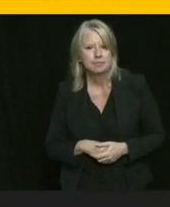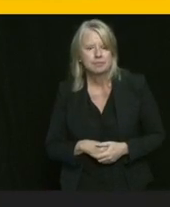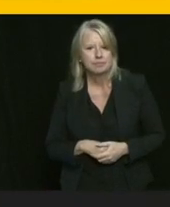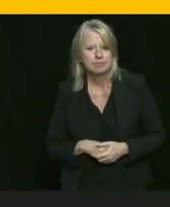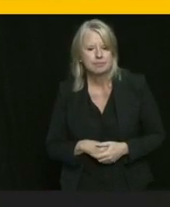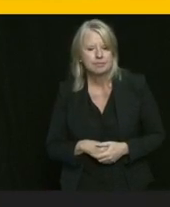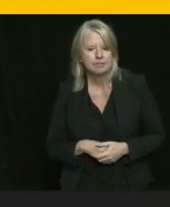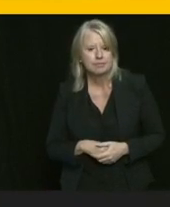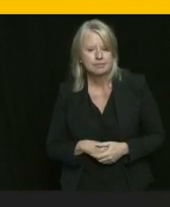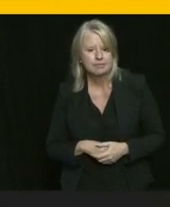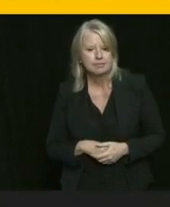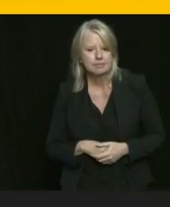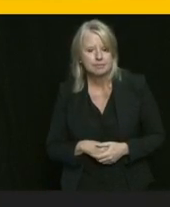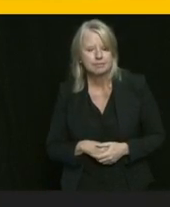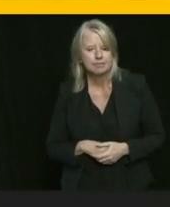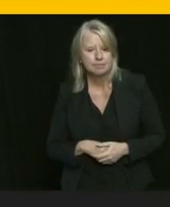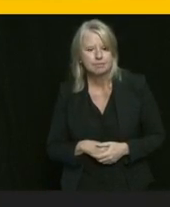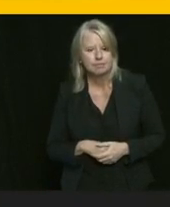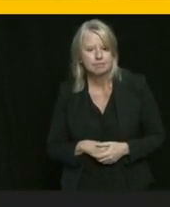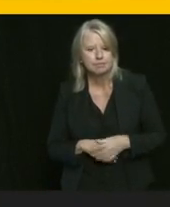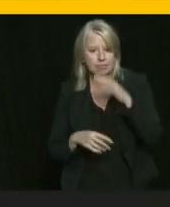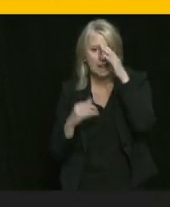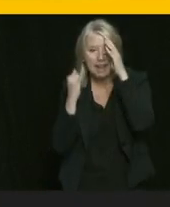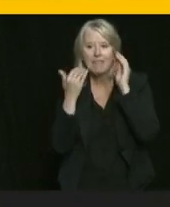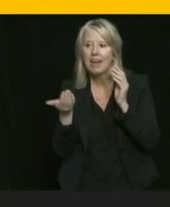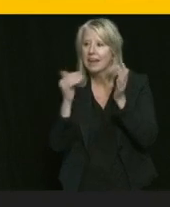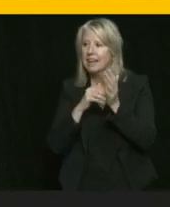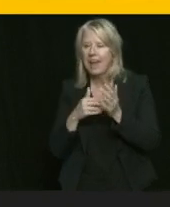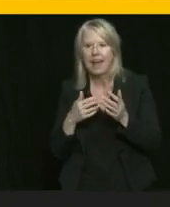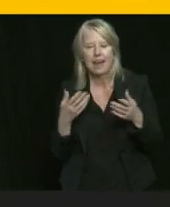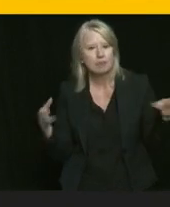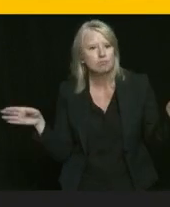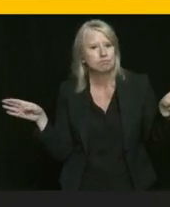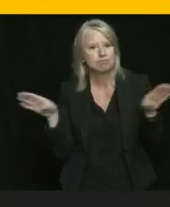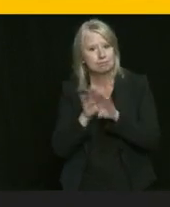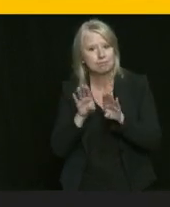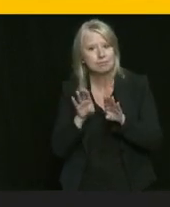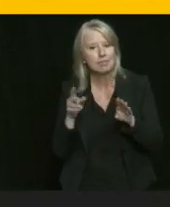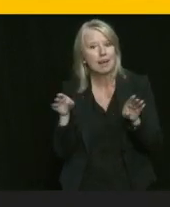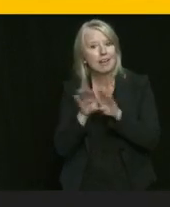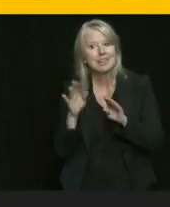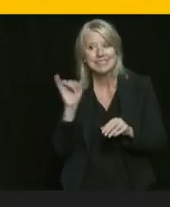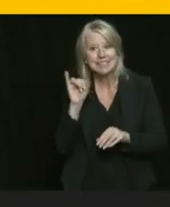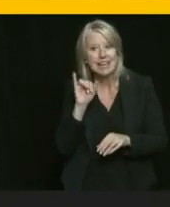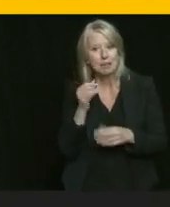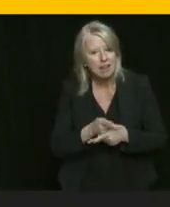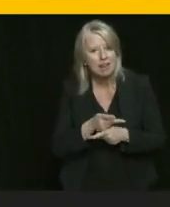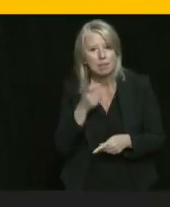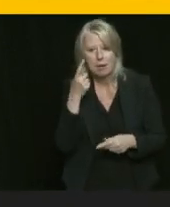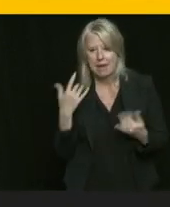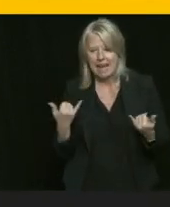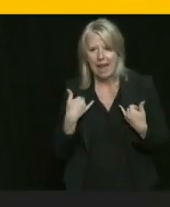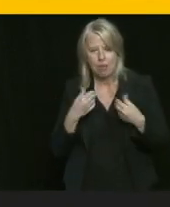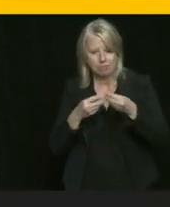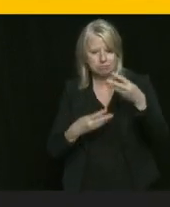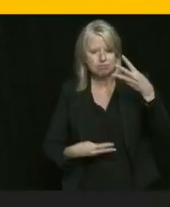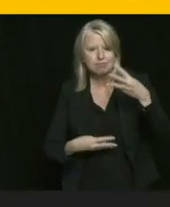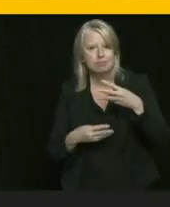We cracked down with the big hammer of a national lockdown in the spring, but now our tools are to do that.